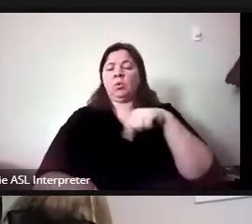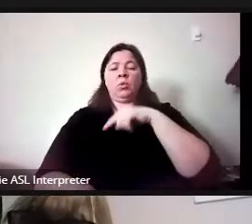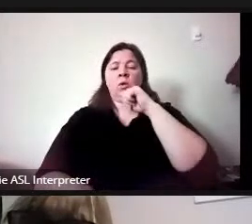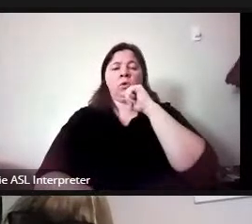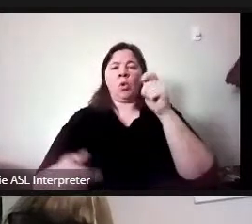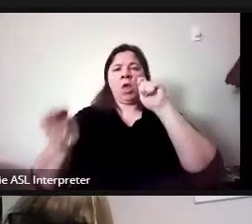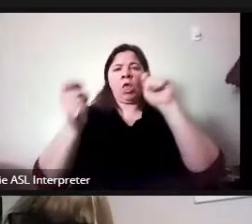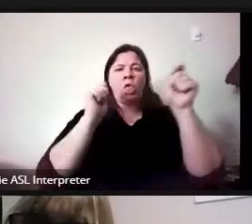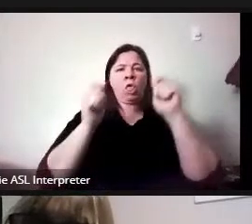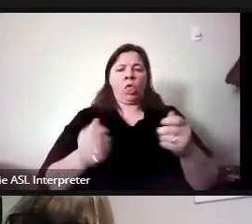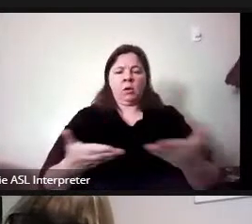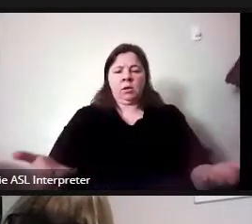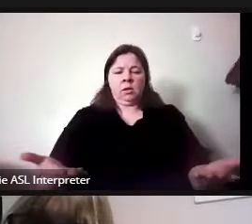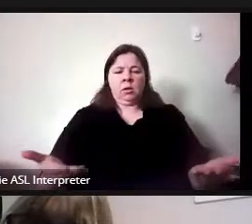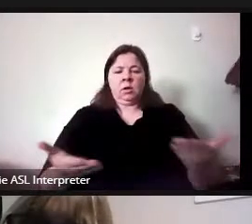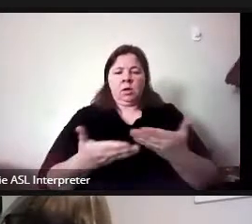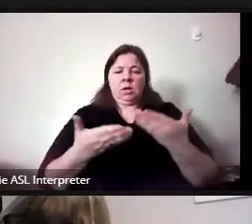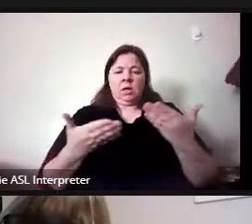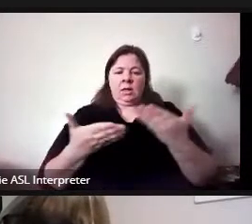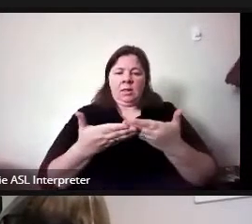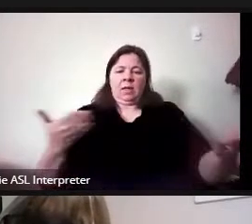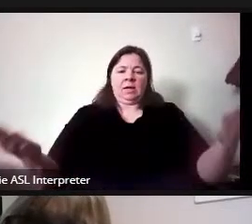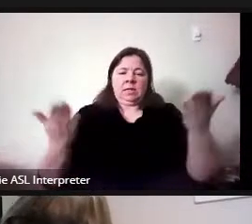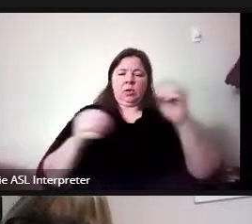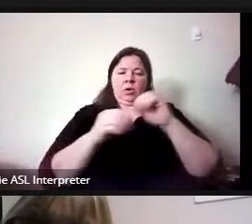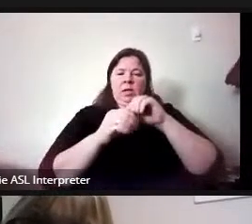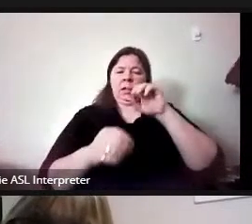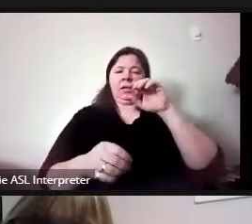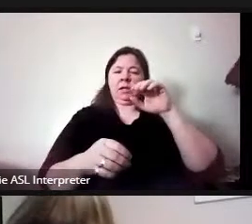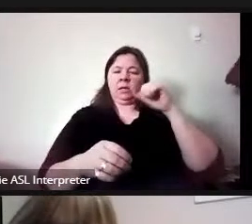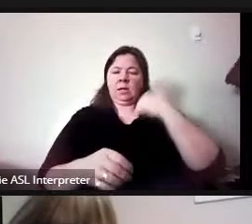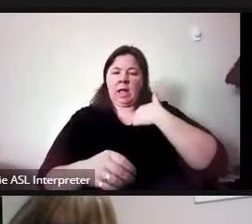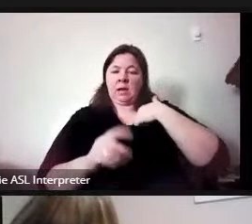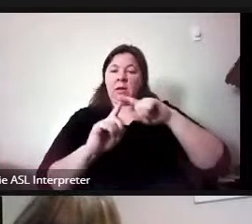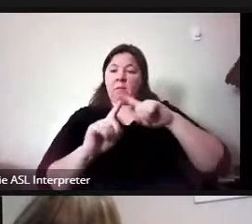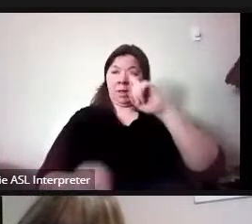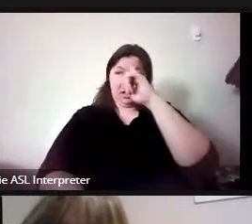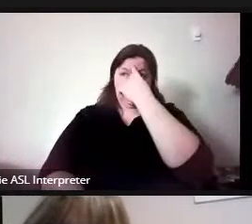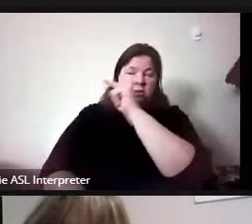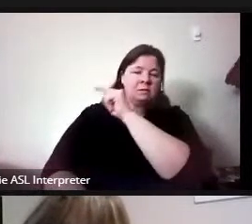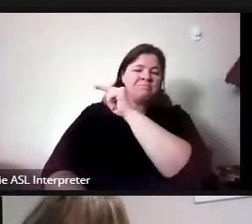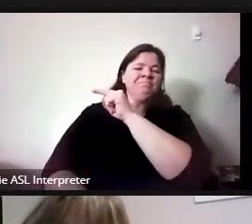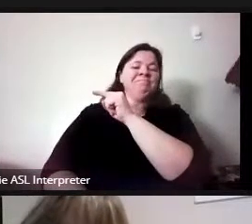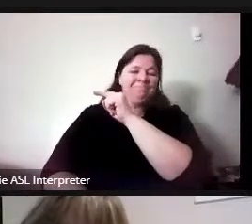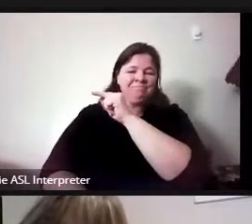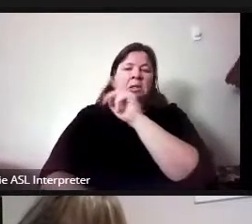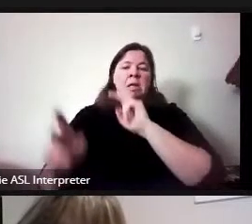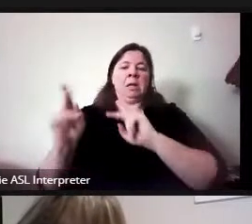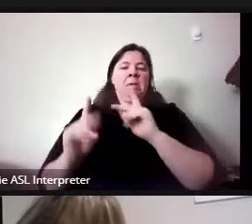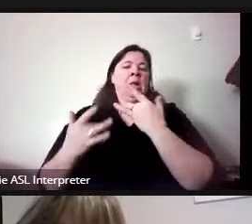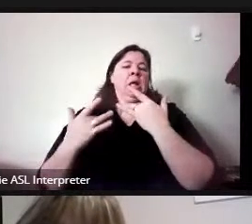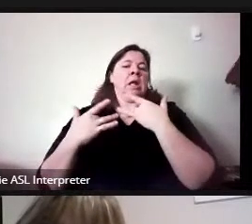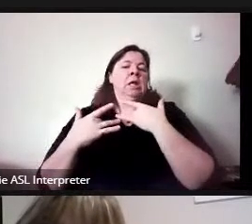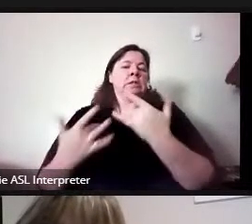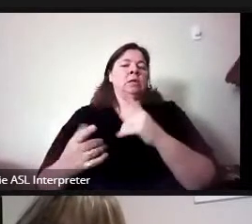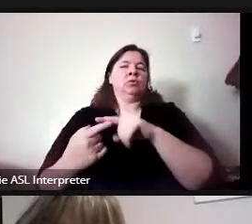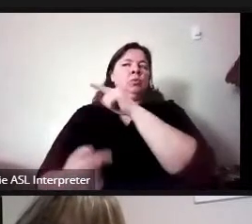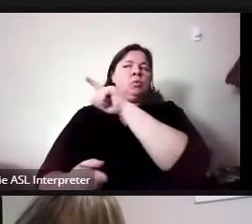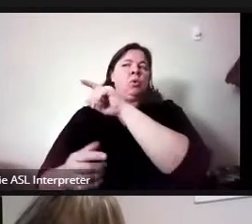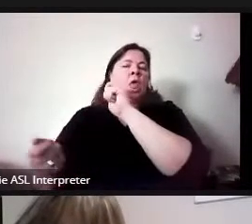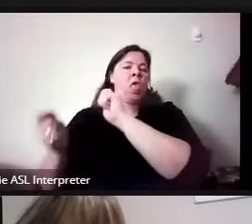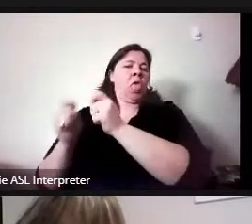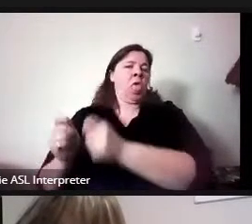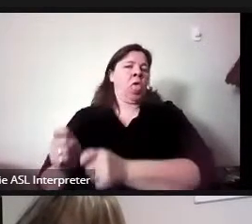manipulate things over here in Canada, and but in India, yeah, people tend to manipulate so many